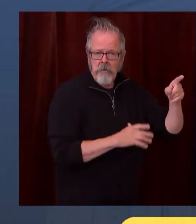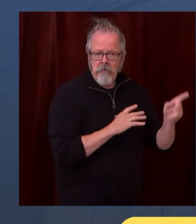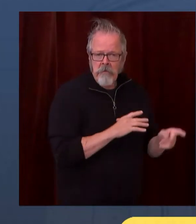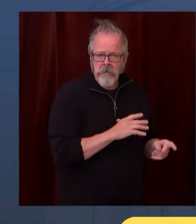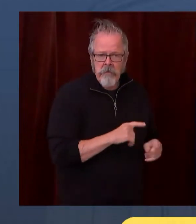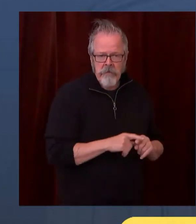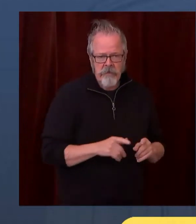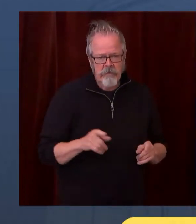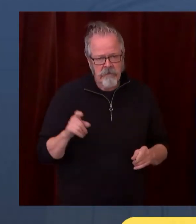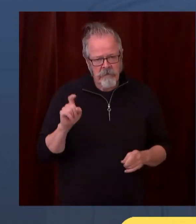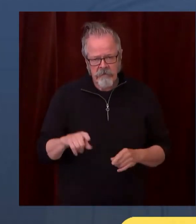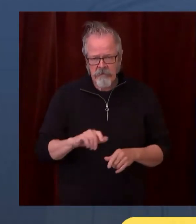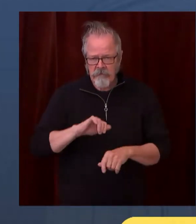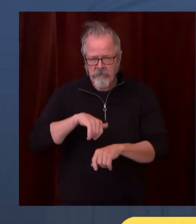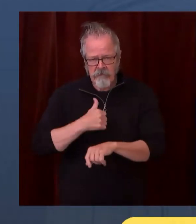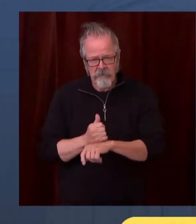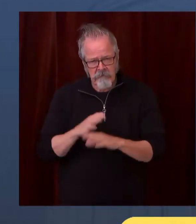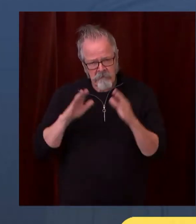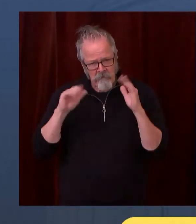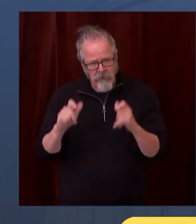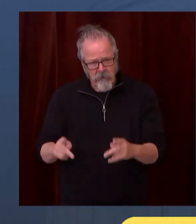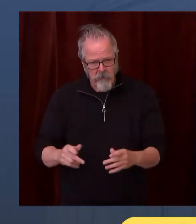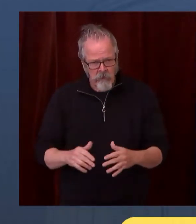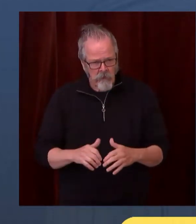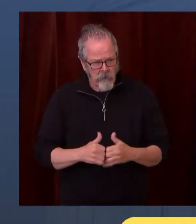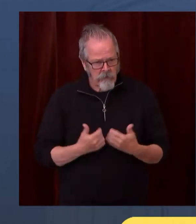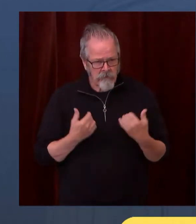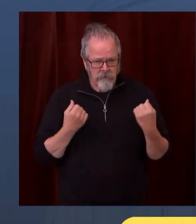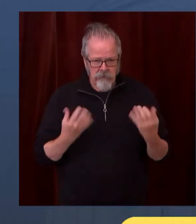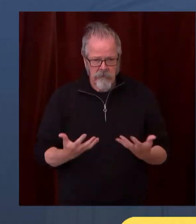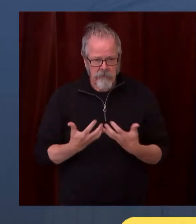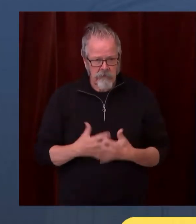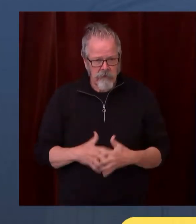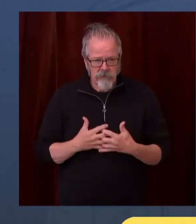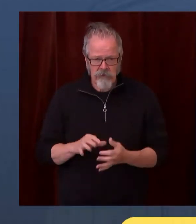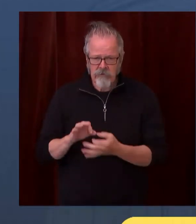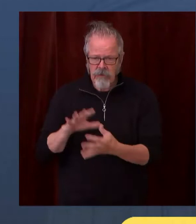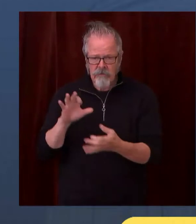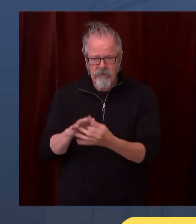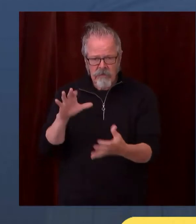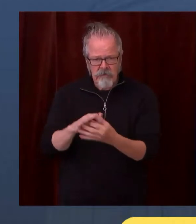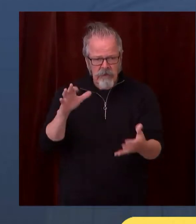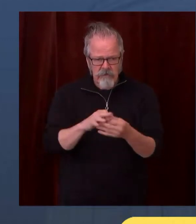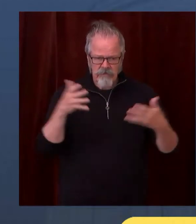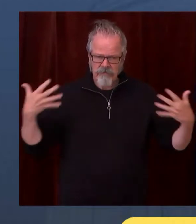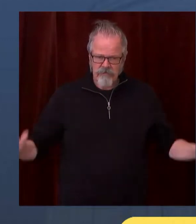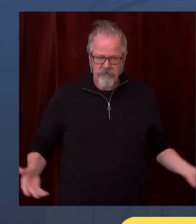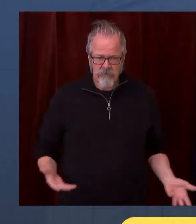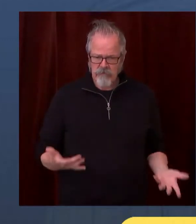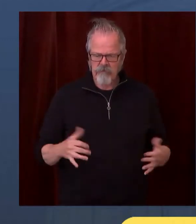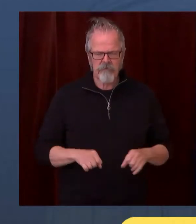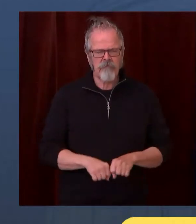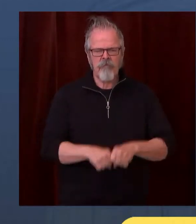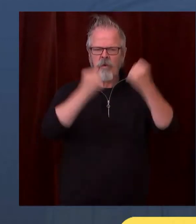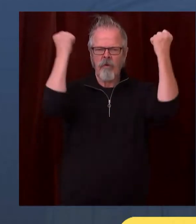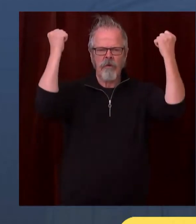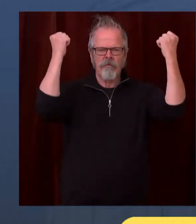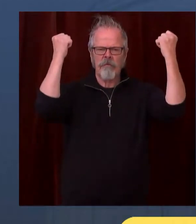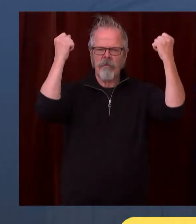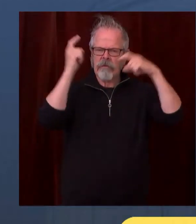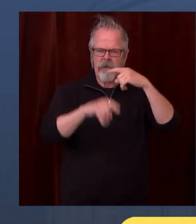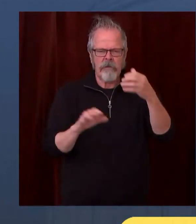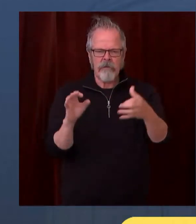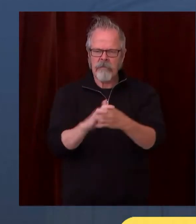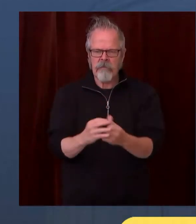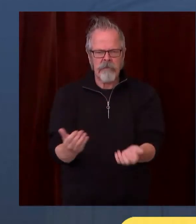have been disabled. They are not functioning. They may have been considered broken. We've been told by one officer that